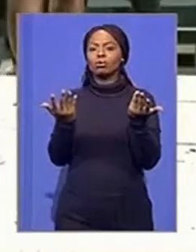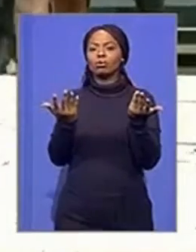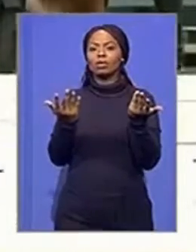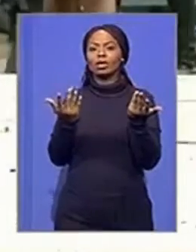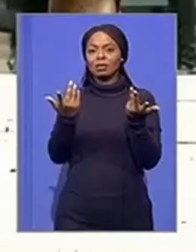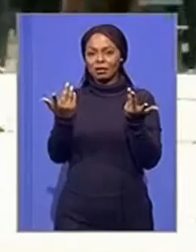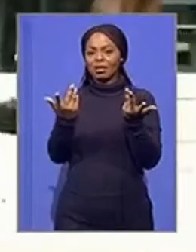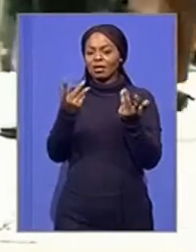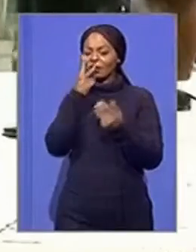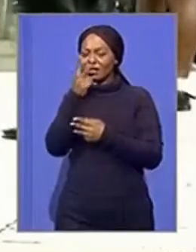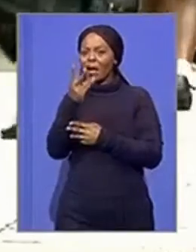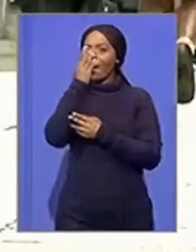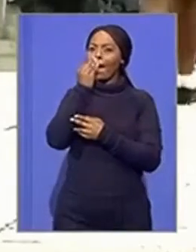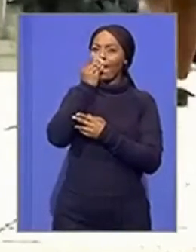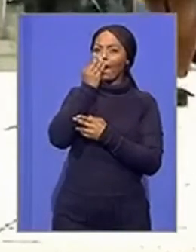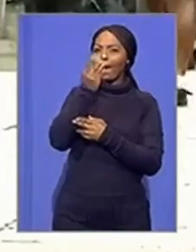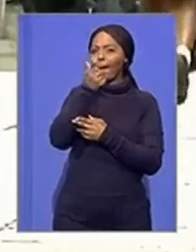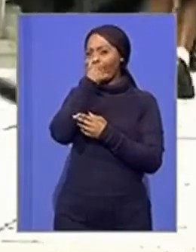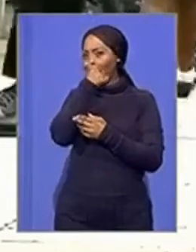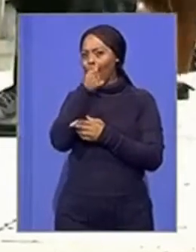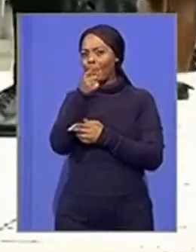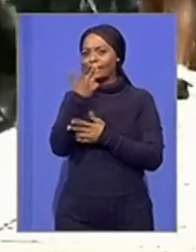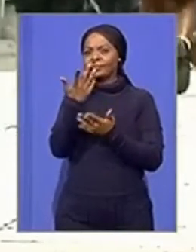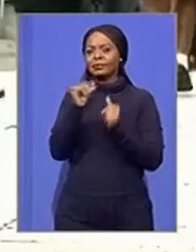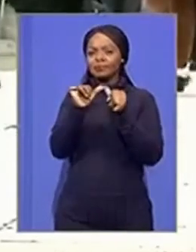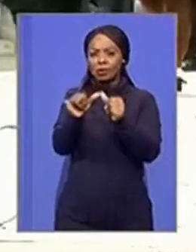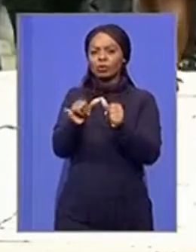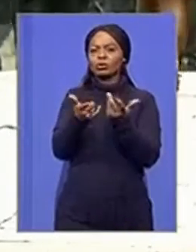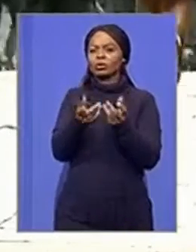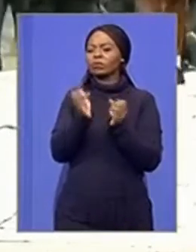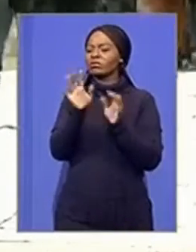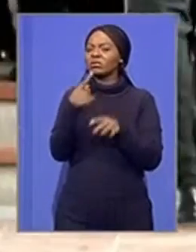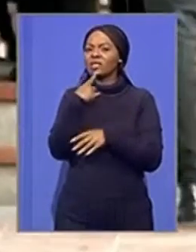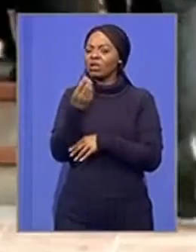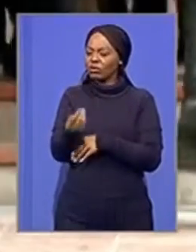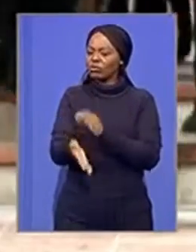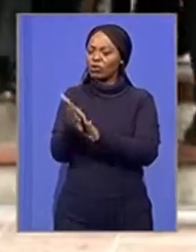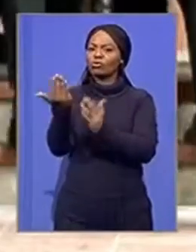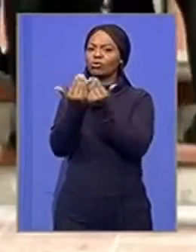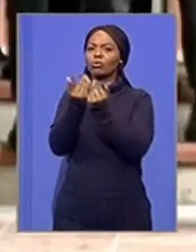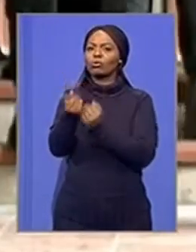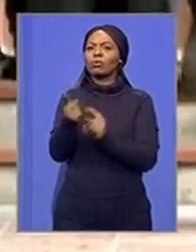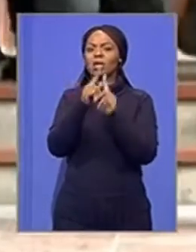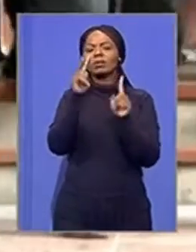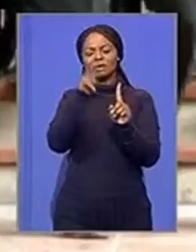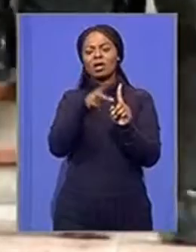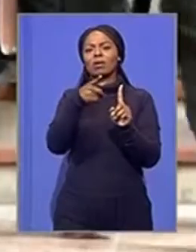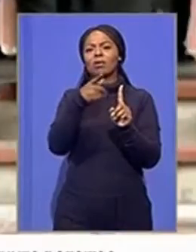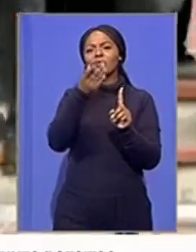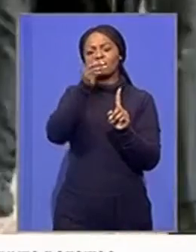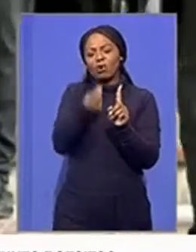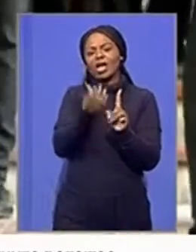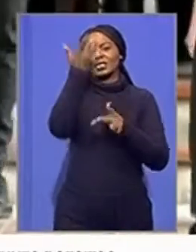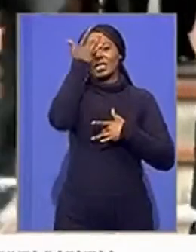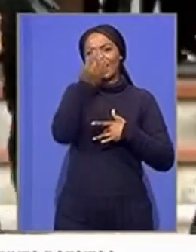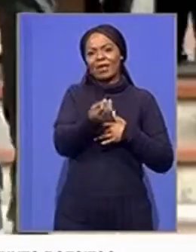fluid signs, but they continue to send kids to schools. Lefapha la Thuto la Province le fuwe tumello ya ho